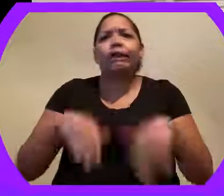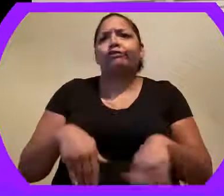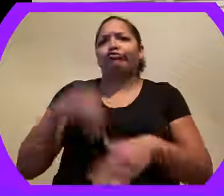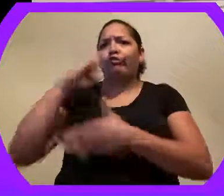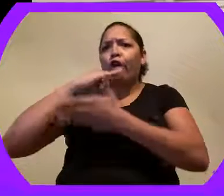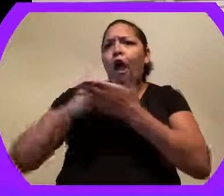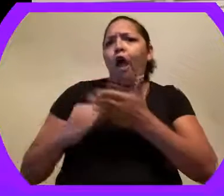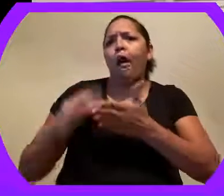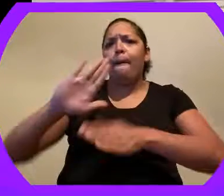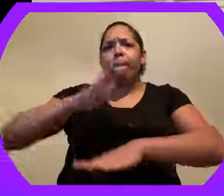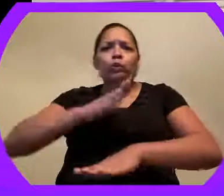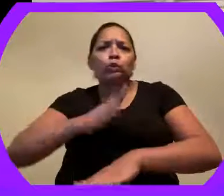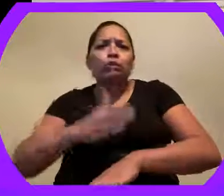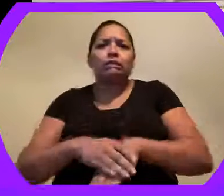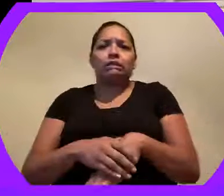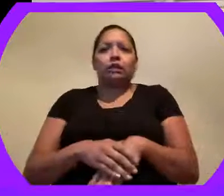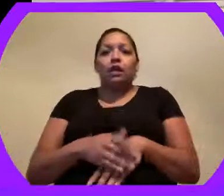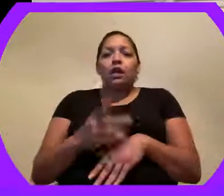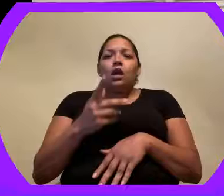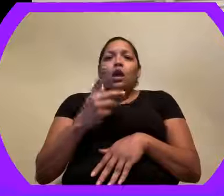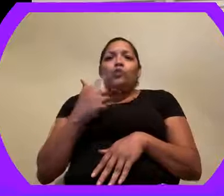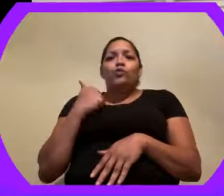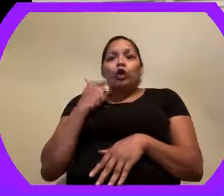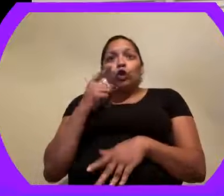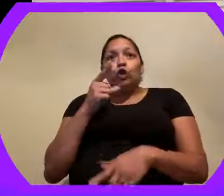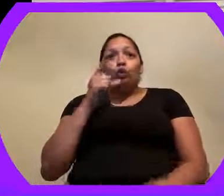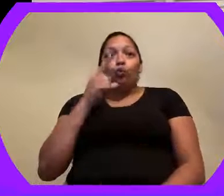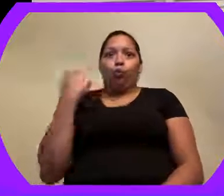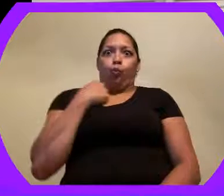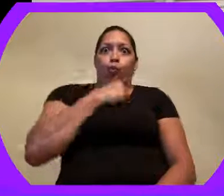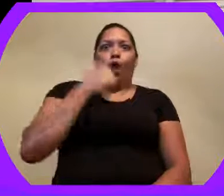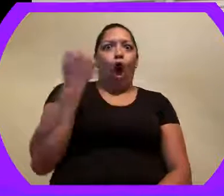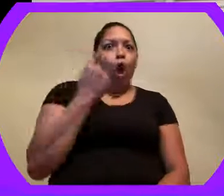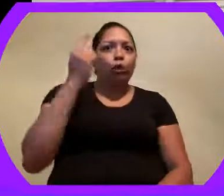we create conversation, we create art, we create music,